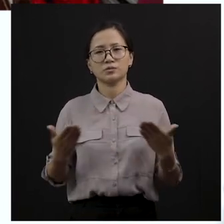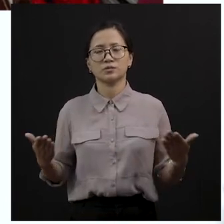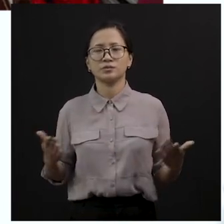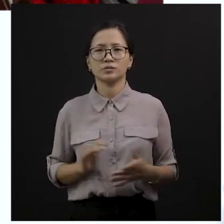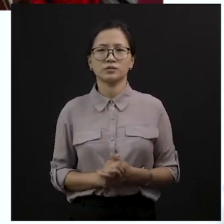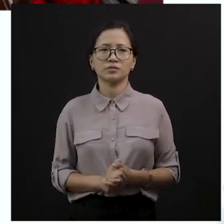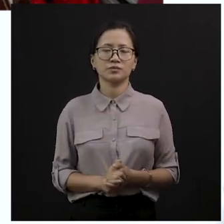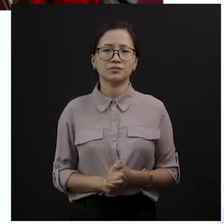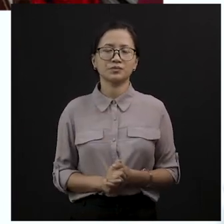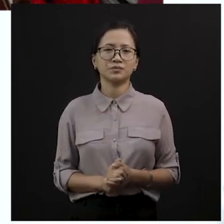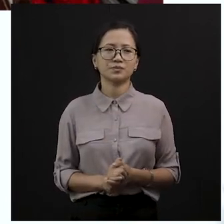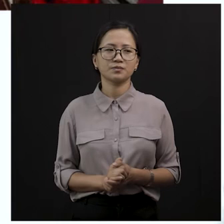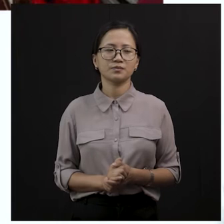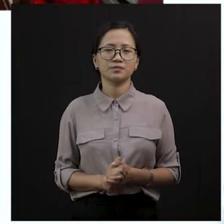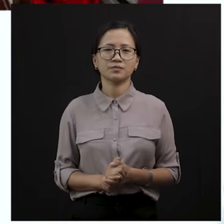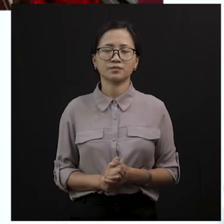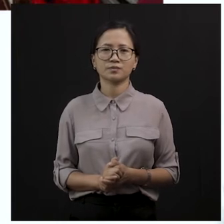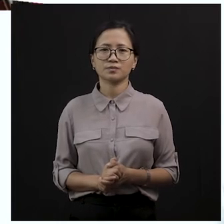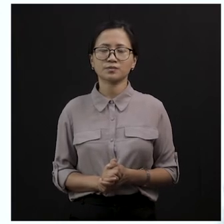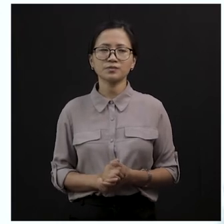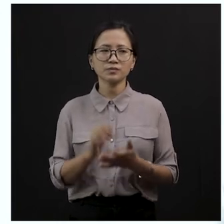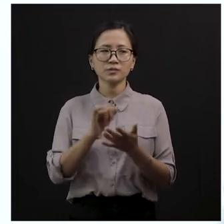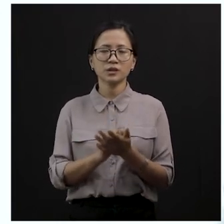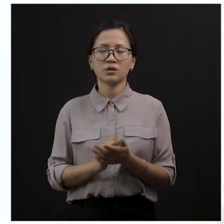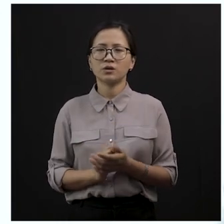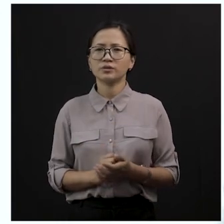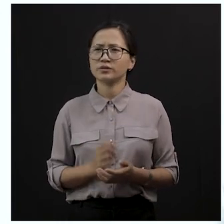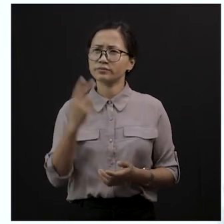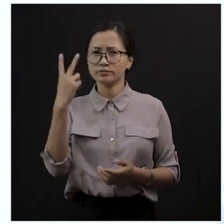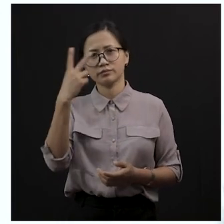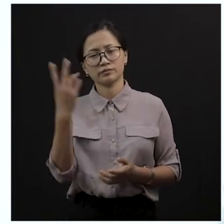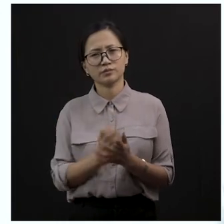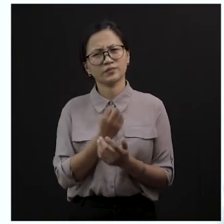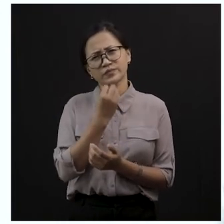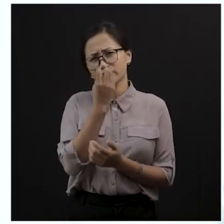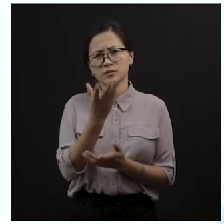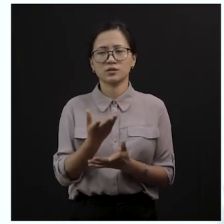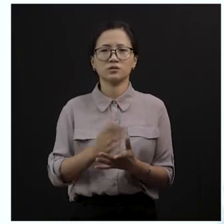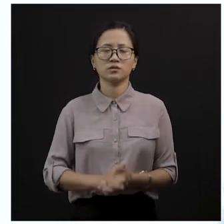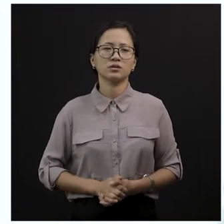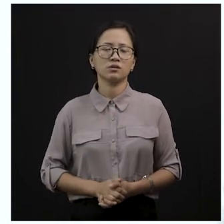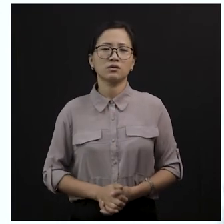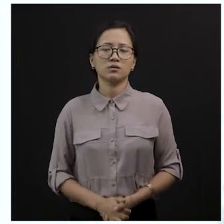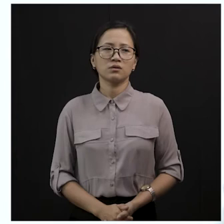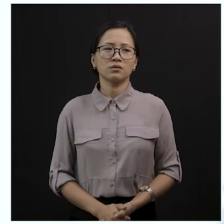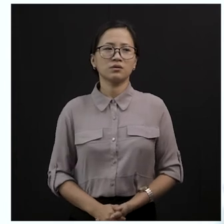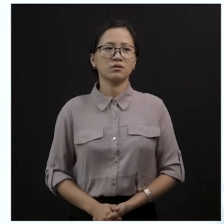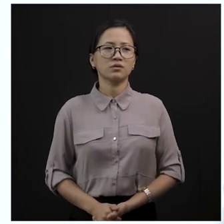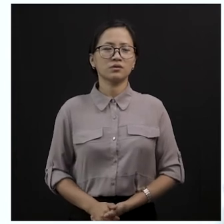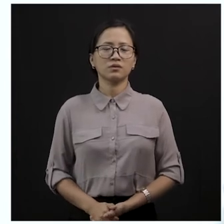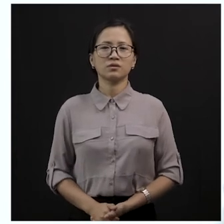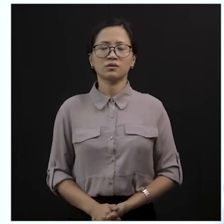and they discovered airplane. And now that is why we can travel easily, all right? So that